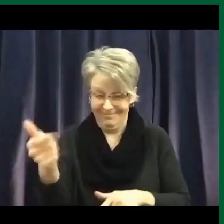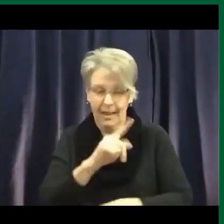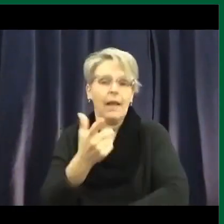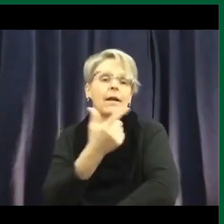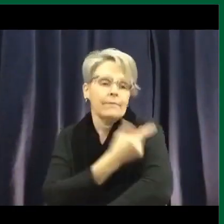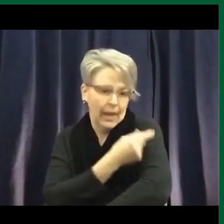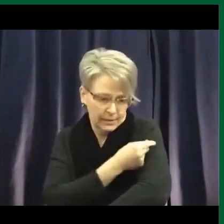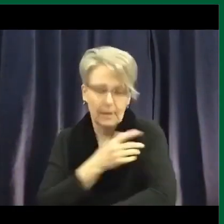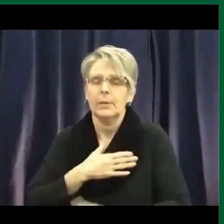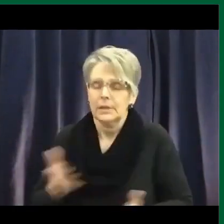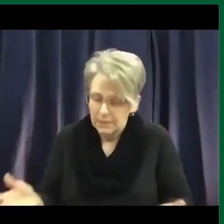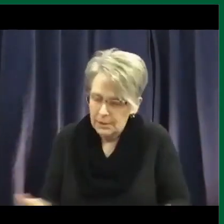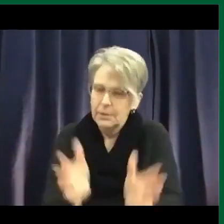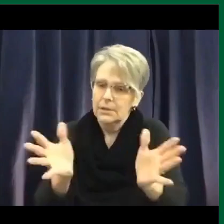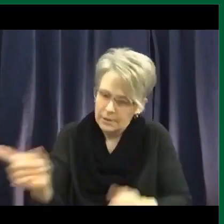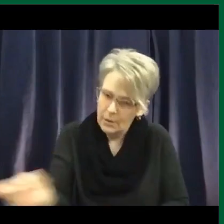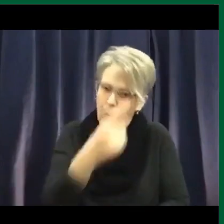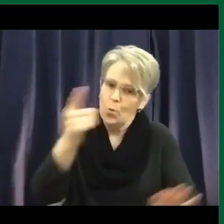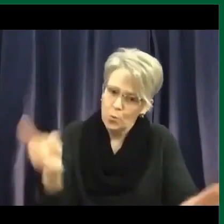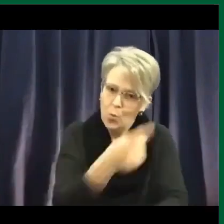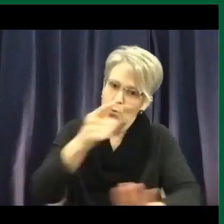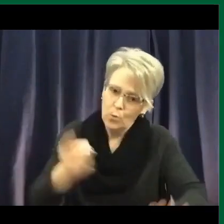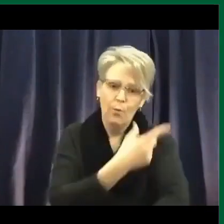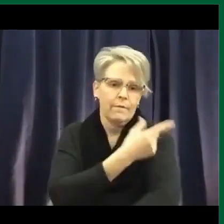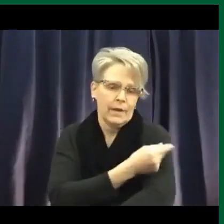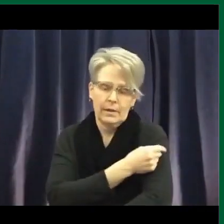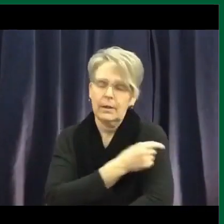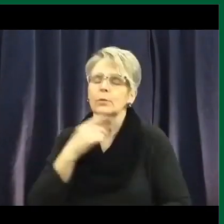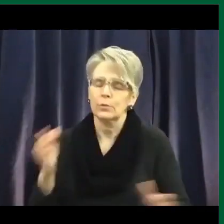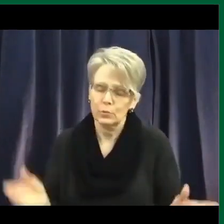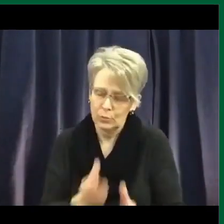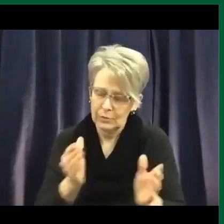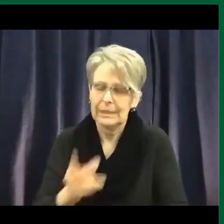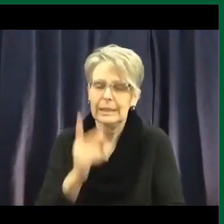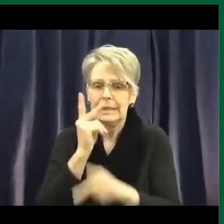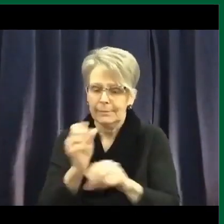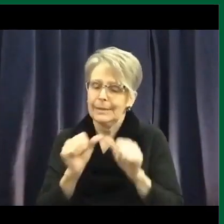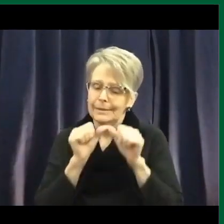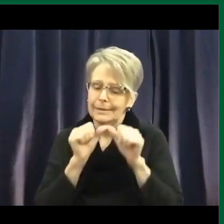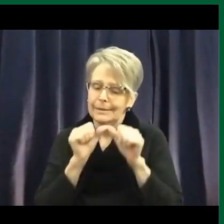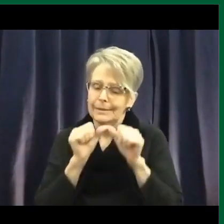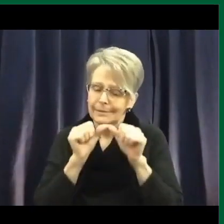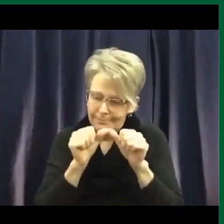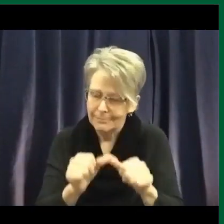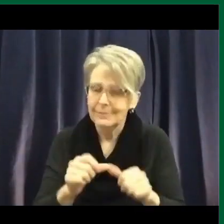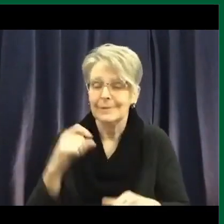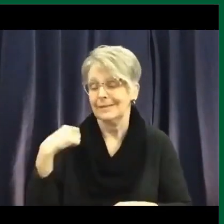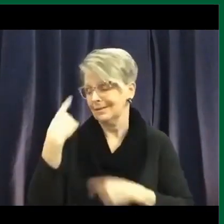asked a lot of everyone over the past 12 months, but we need you to keep doing what you're doing. We need you to